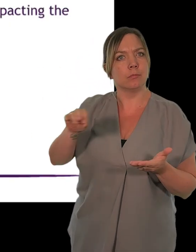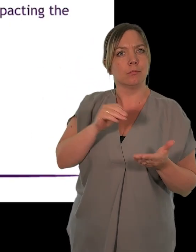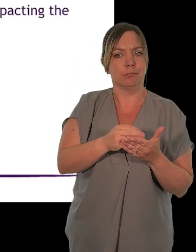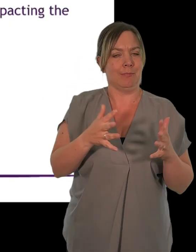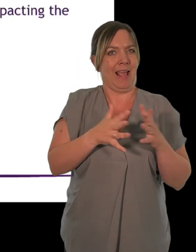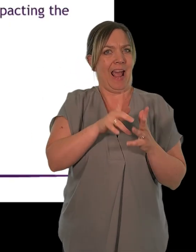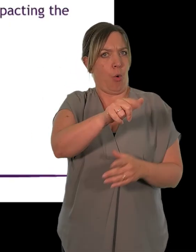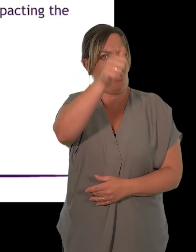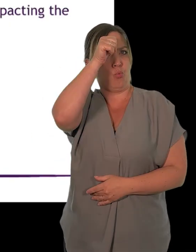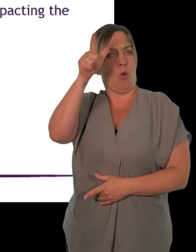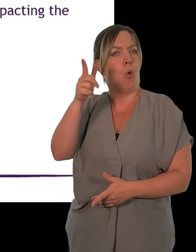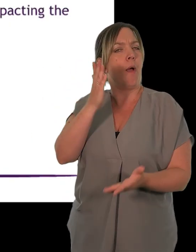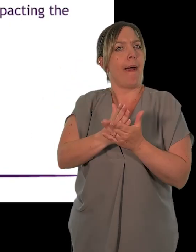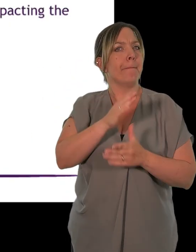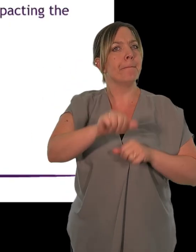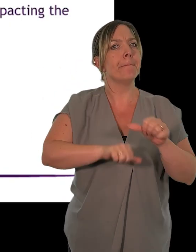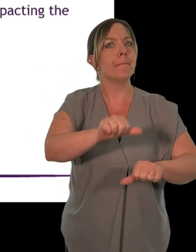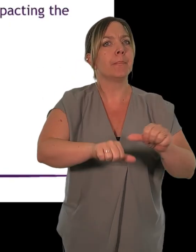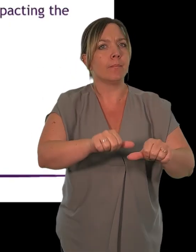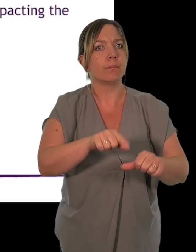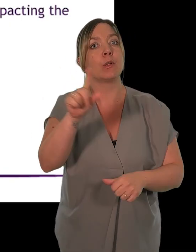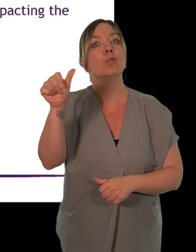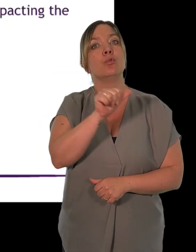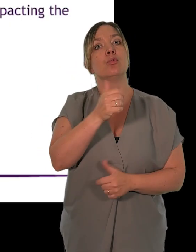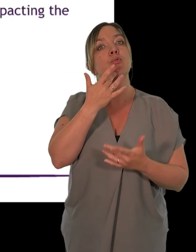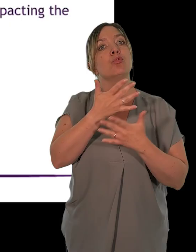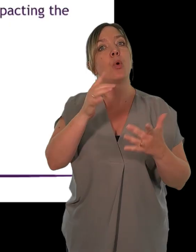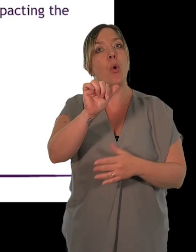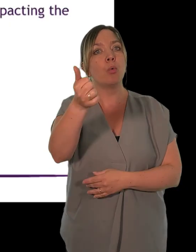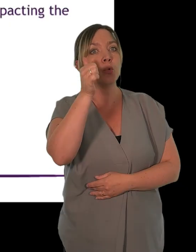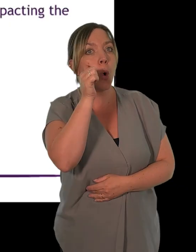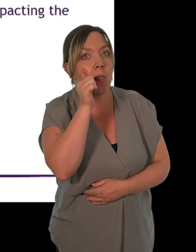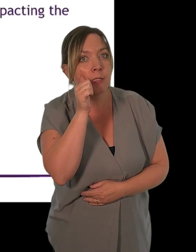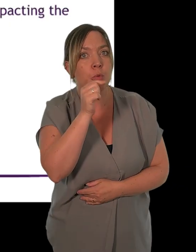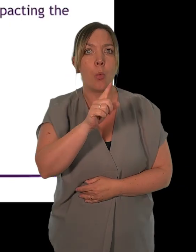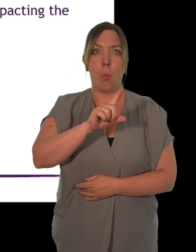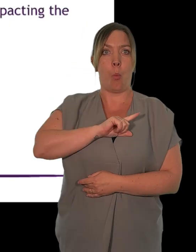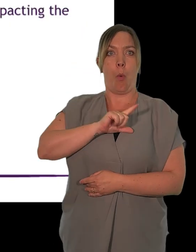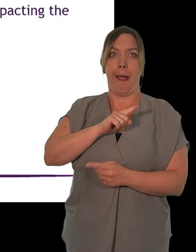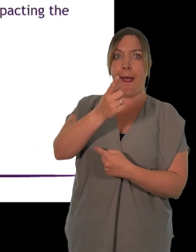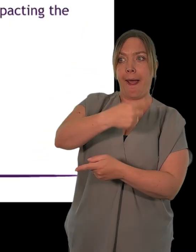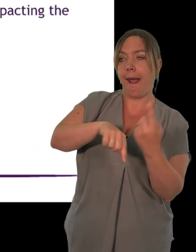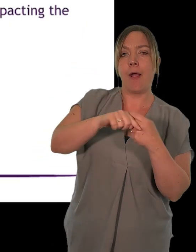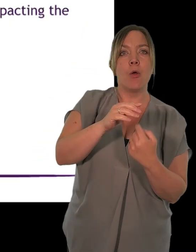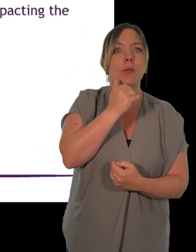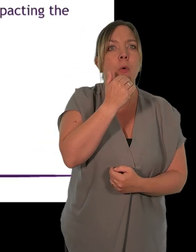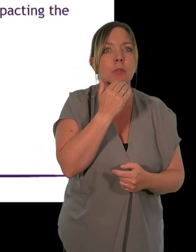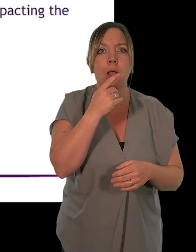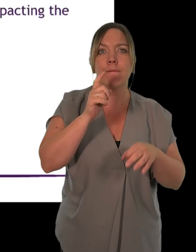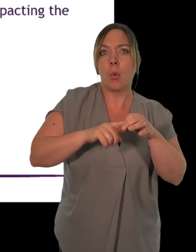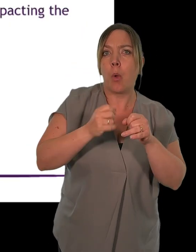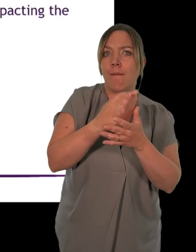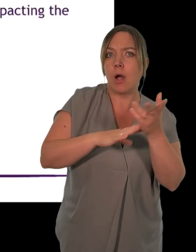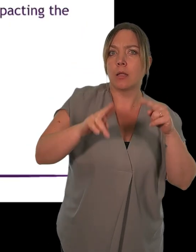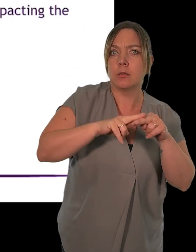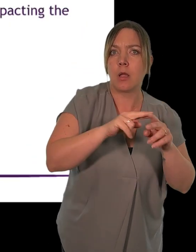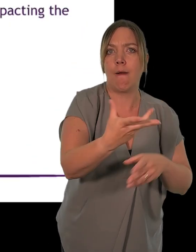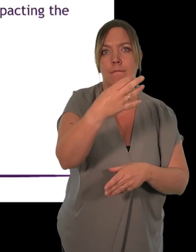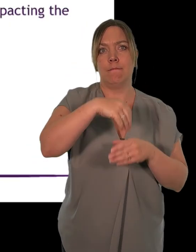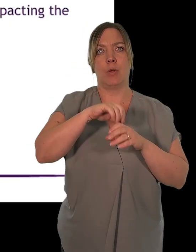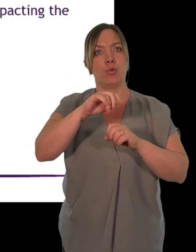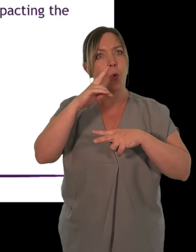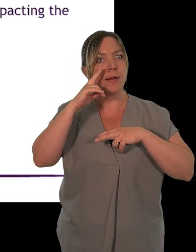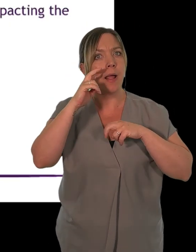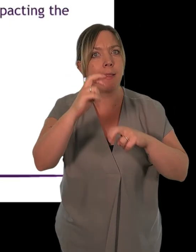analysis, whether this shortage is a long-term or short-term issue, and how the shortage impacts